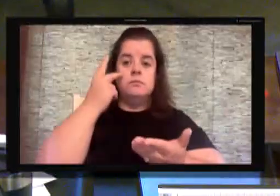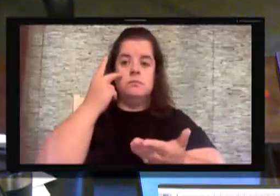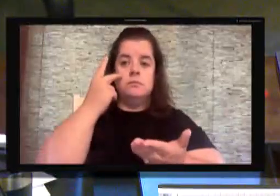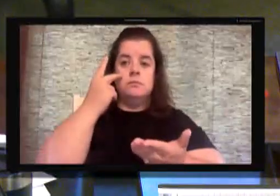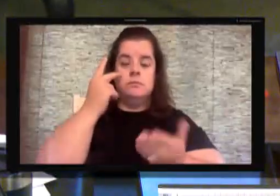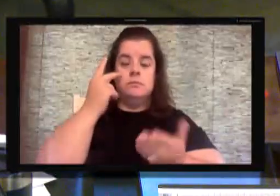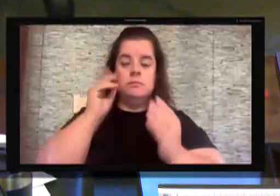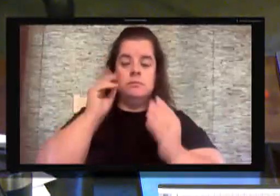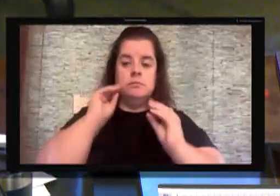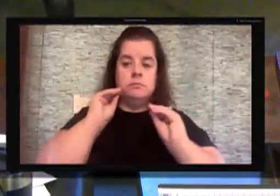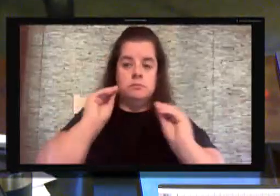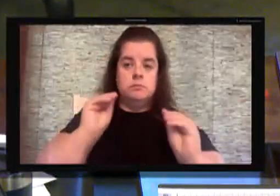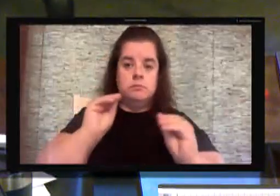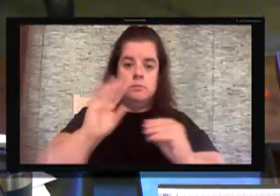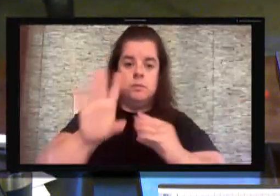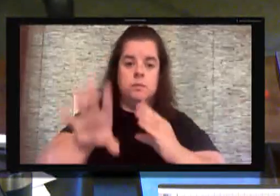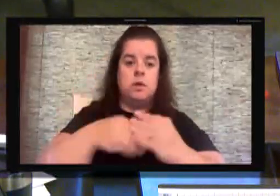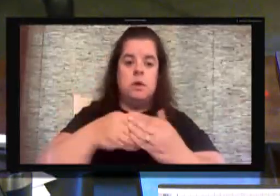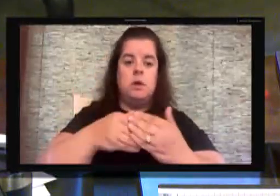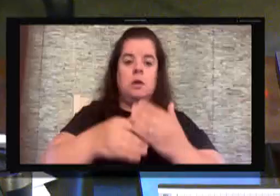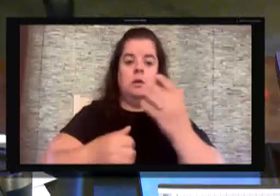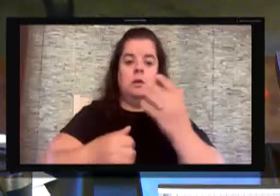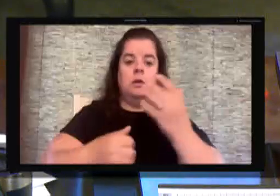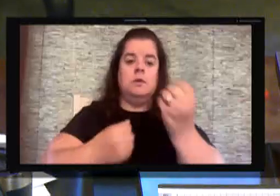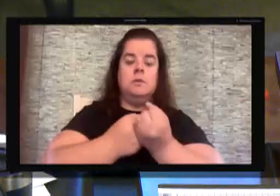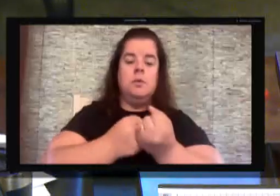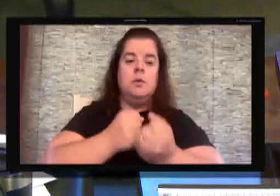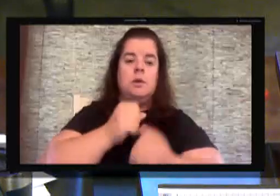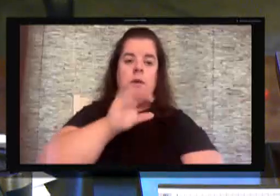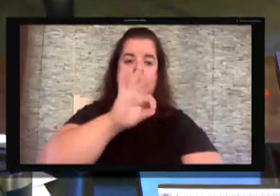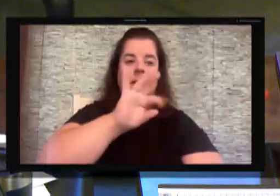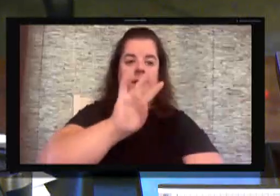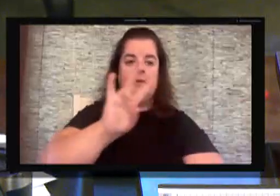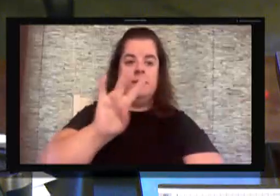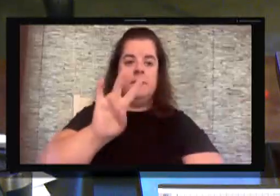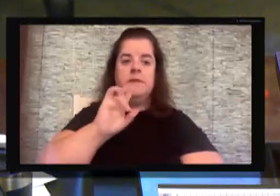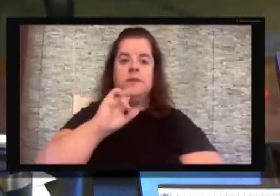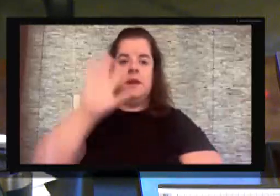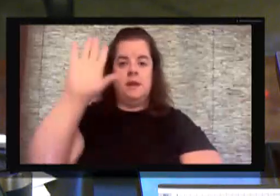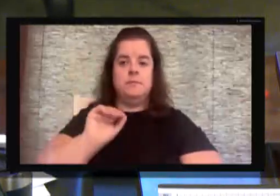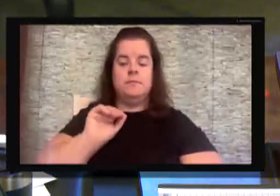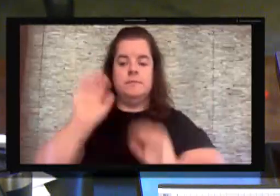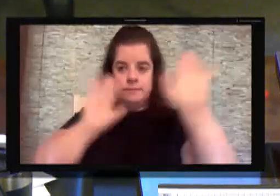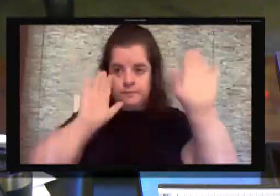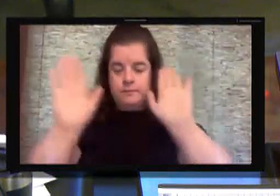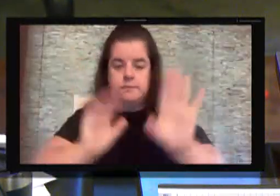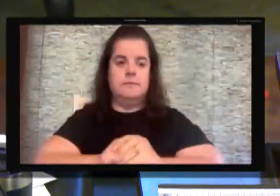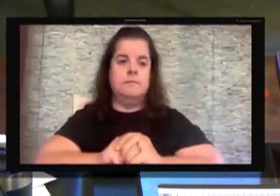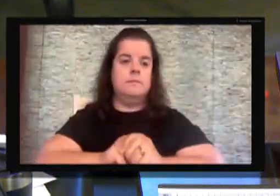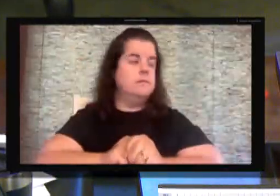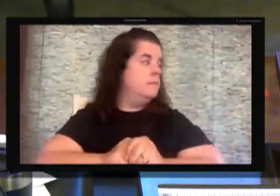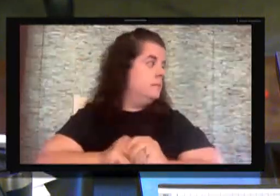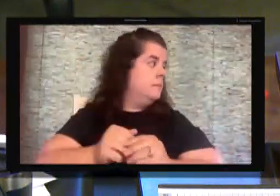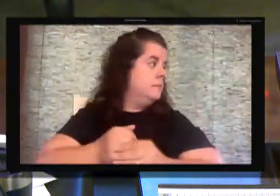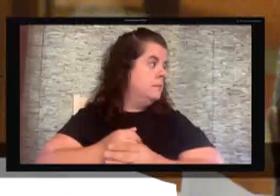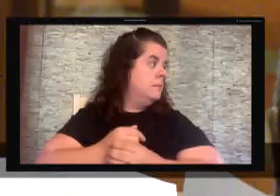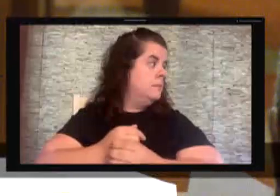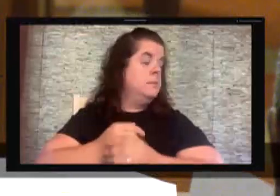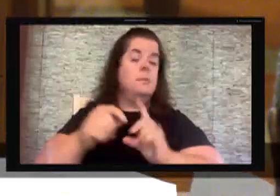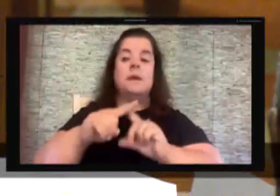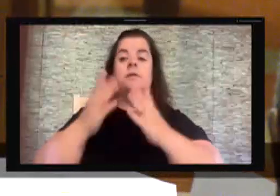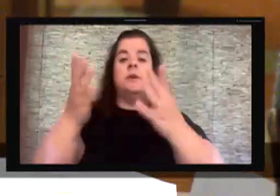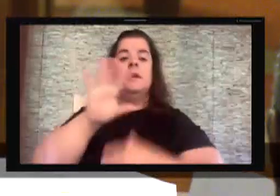Seeing none, all those in favor of Bill 977, please indicate by saying aye. Aye. Aye. Aye. Affirmative recommendation, Bill 978.